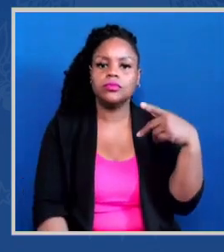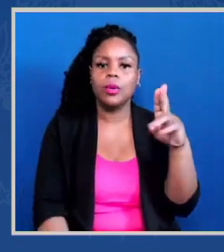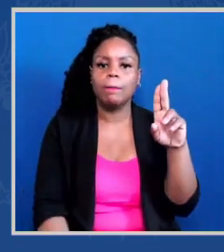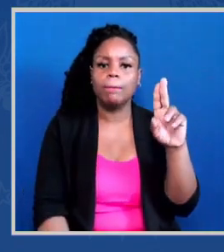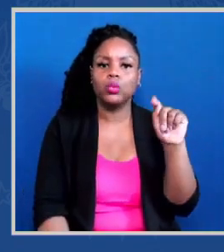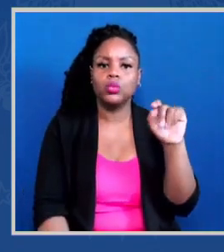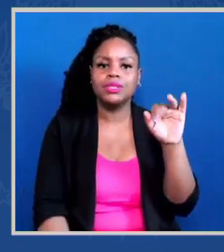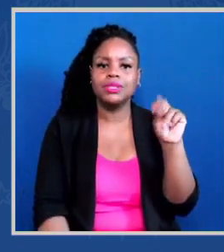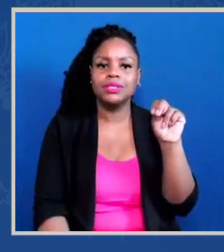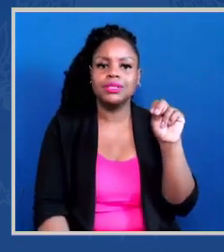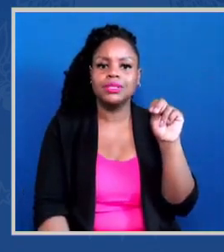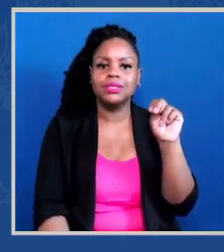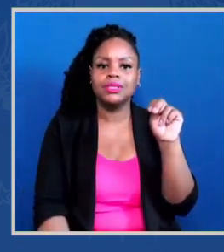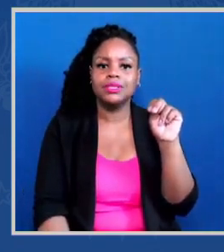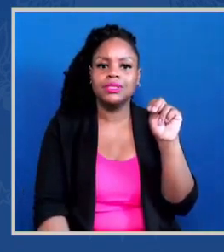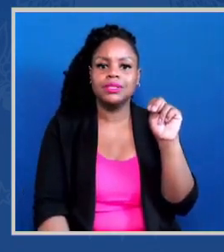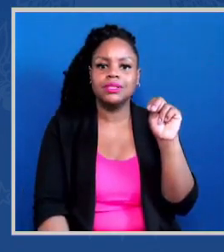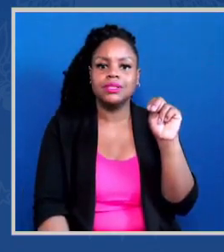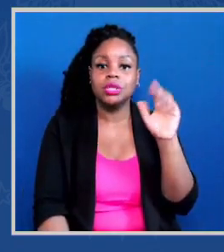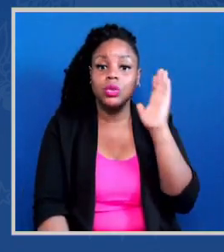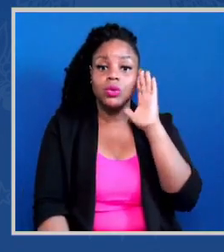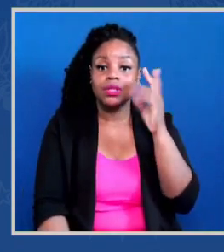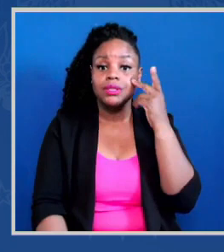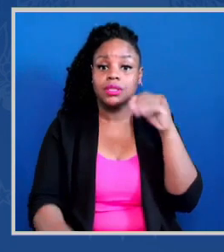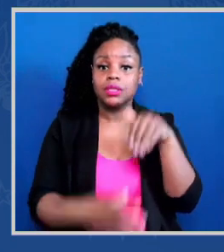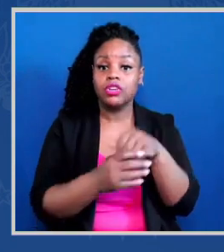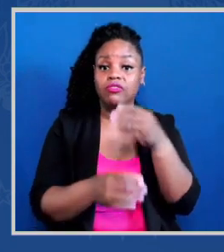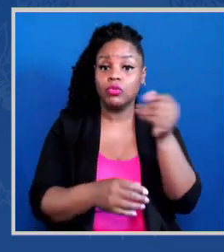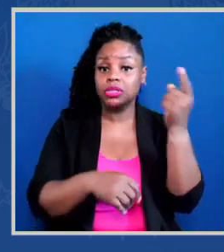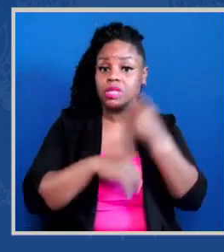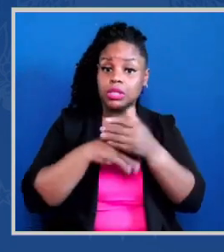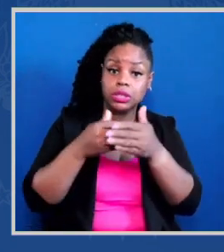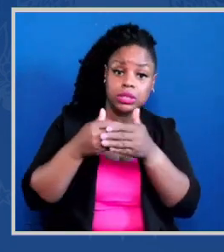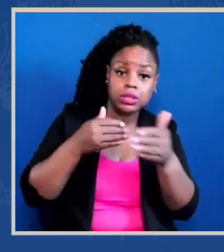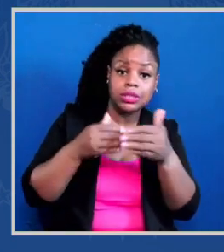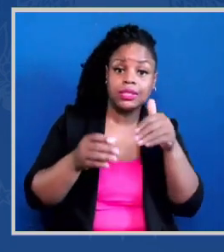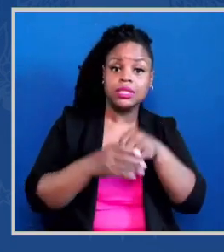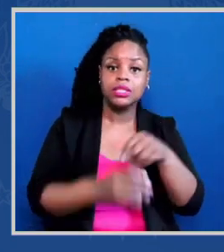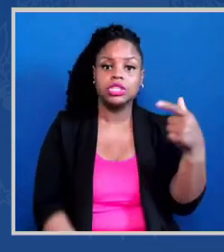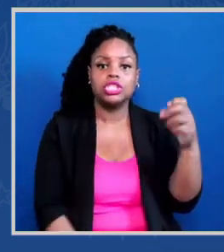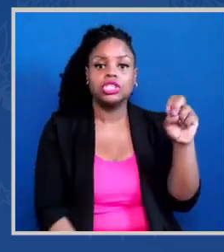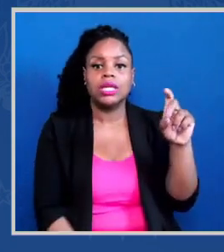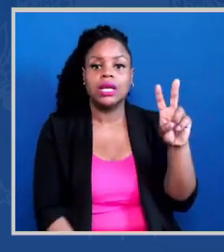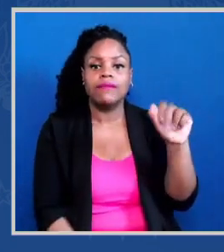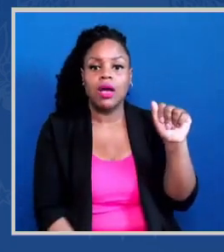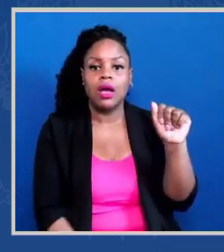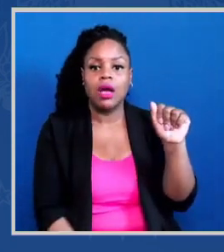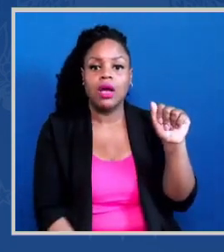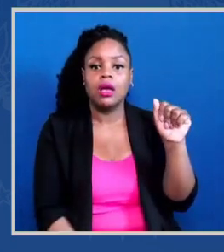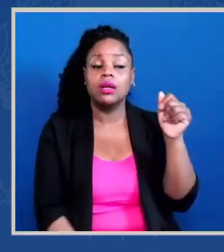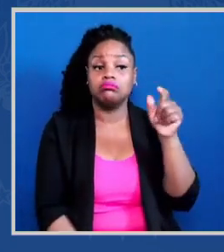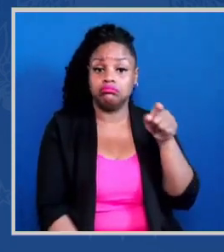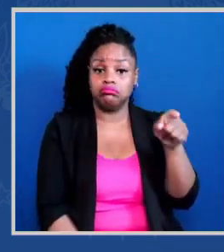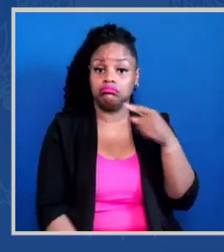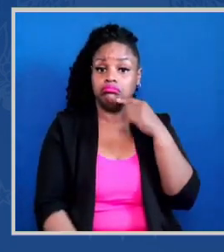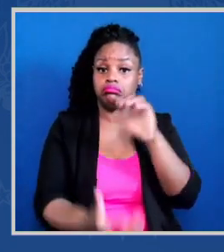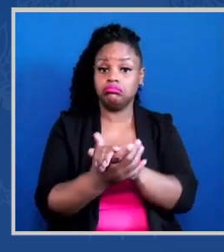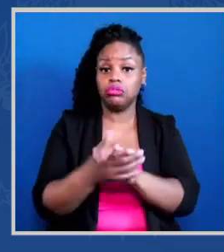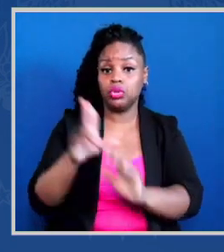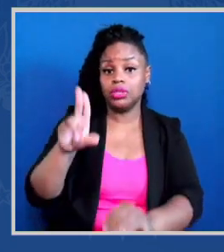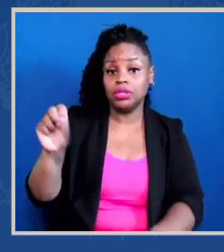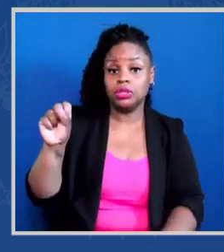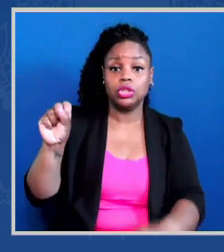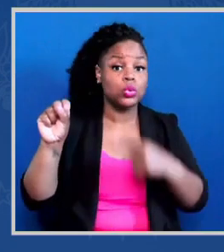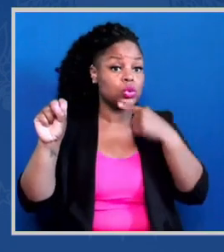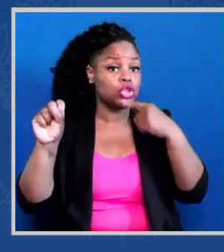Mr. President, Vladimir Putin, who you'll be seeing in a few days in Geneva, said just a couple of days ago that he believed that U.S.-Russia relations were at a low point. In what